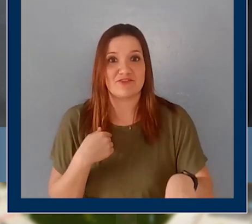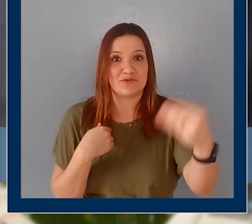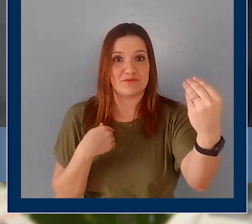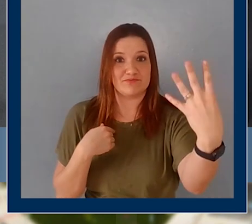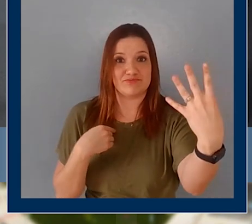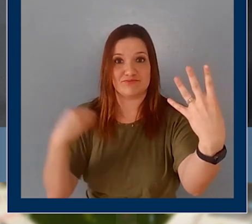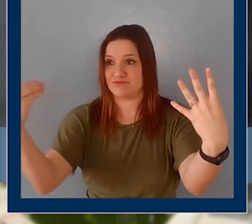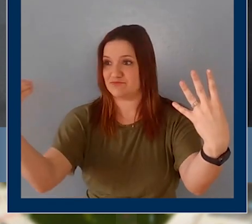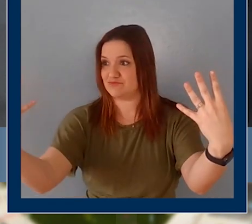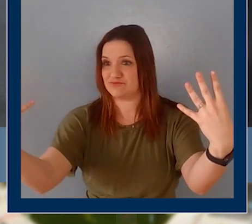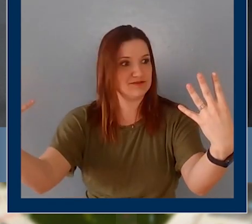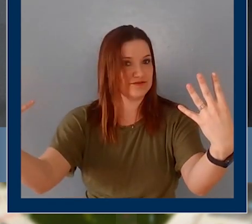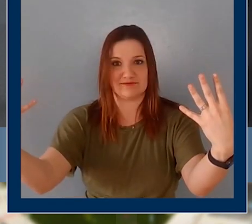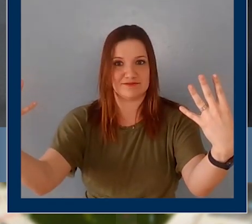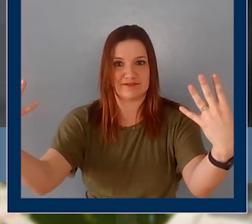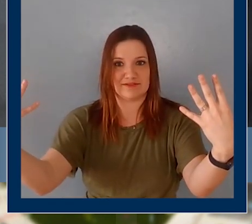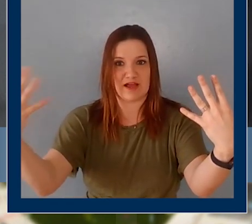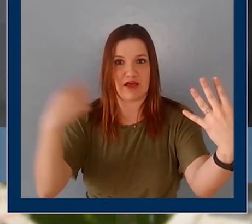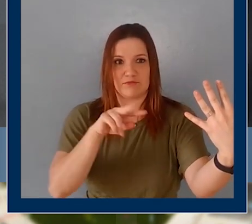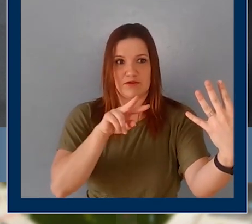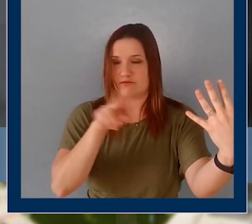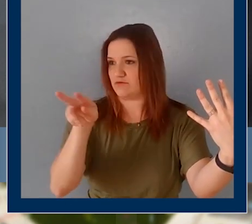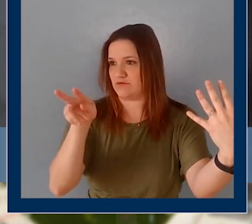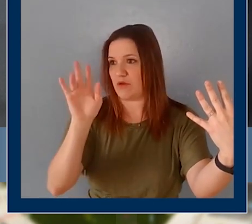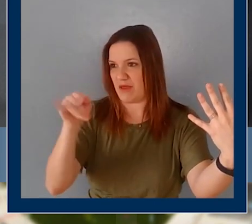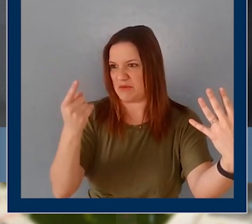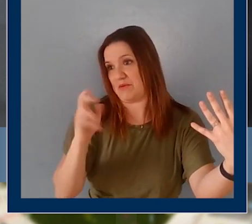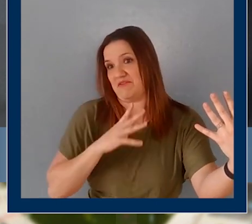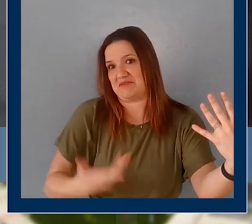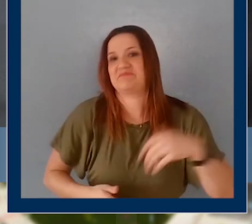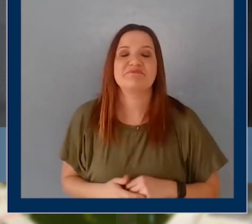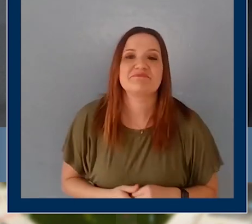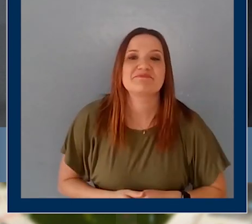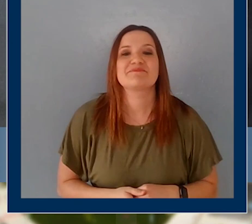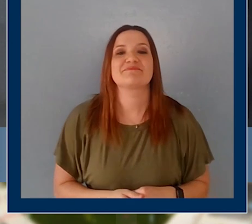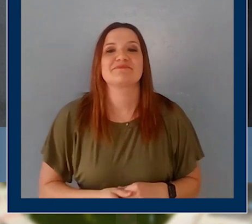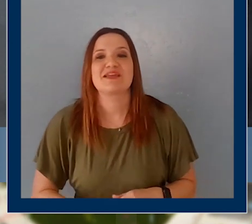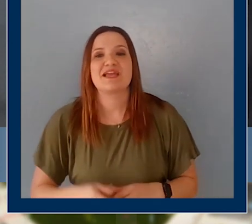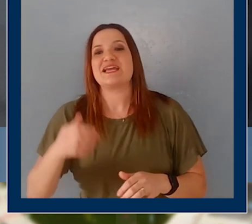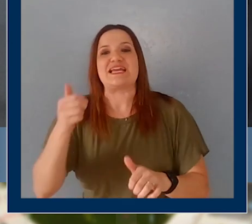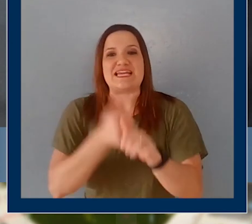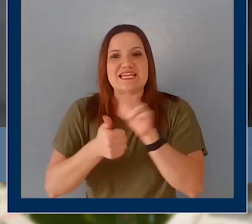over Zoom or the phone, and but just to take a moment to count all my blessings,